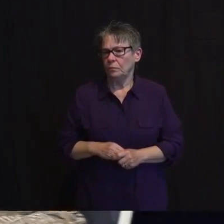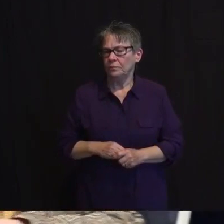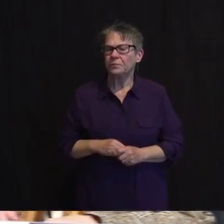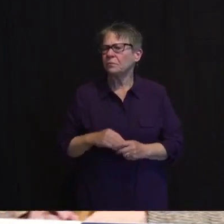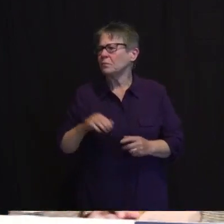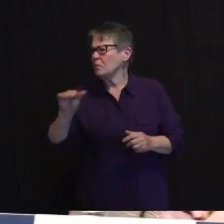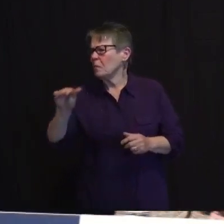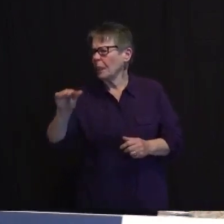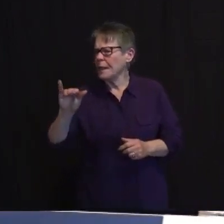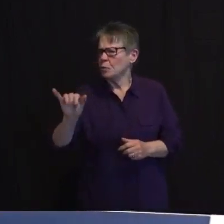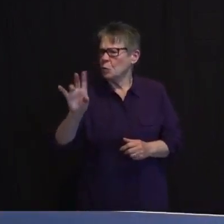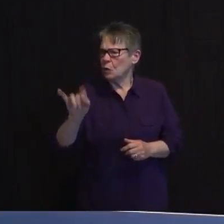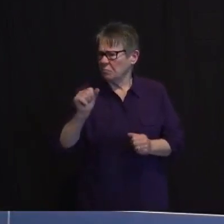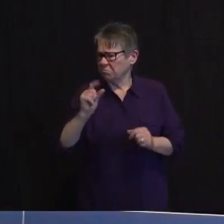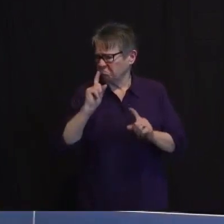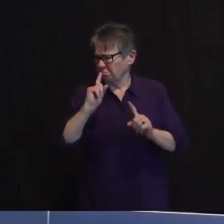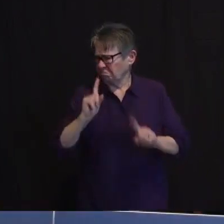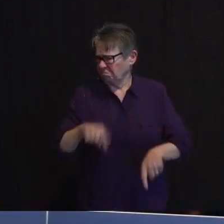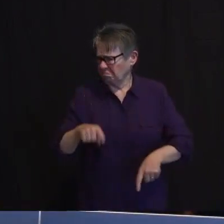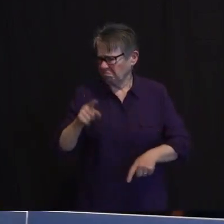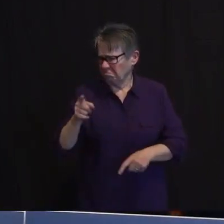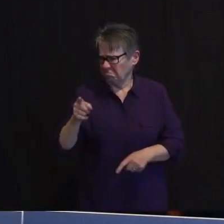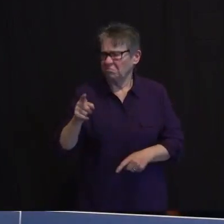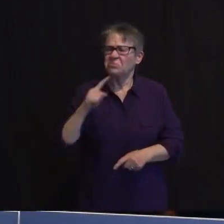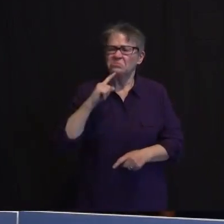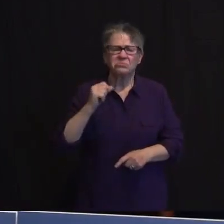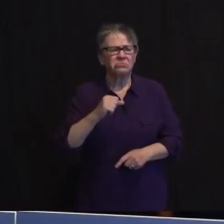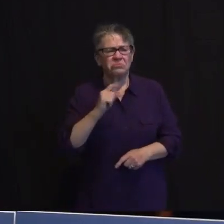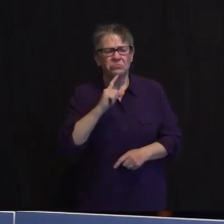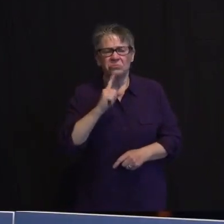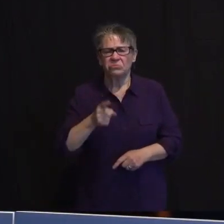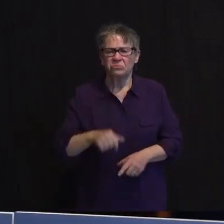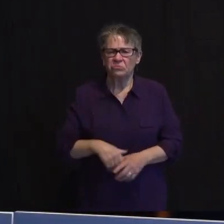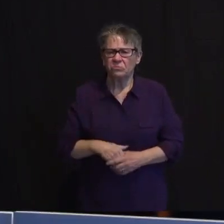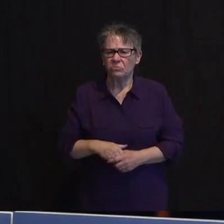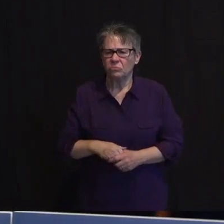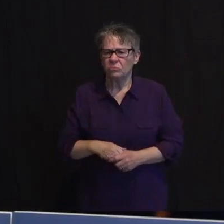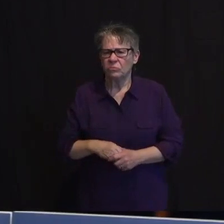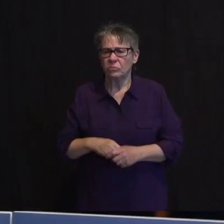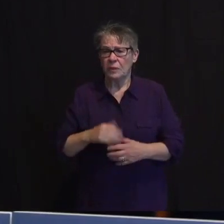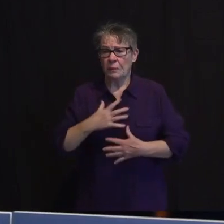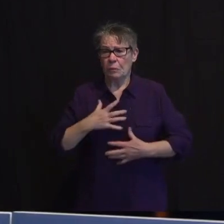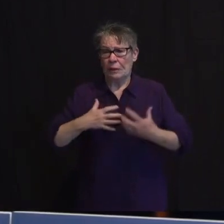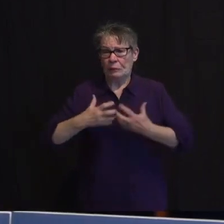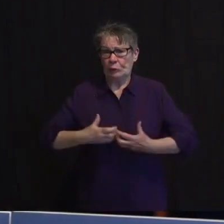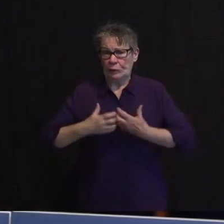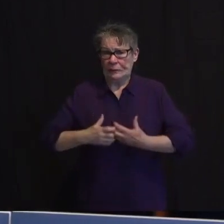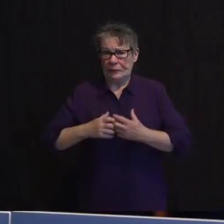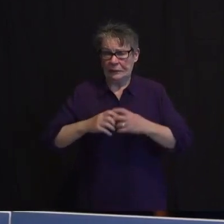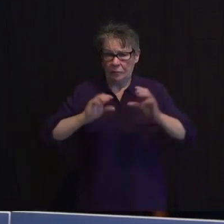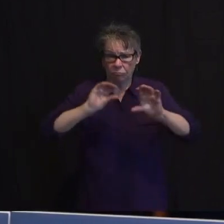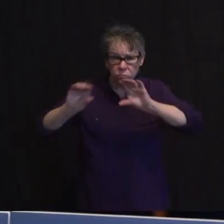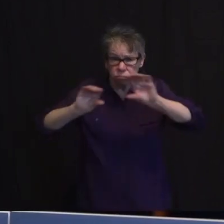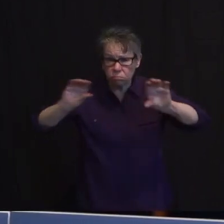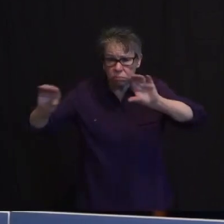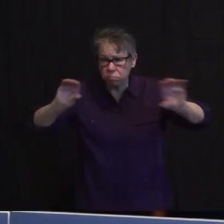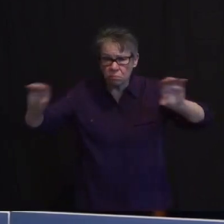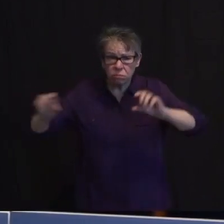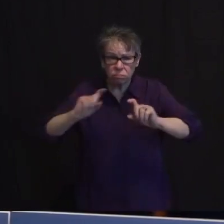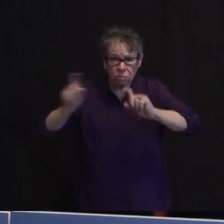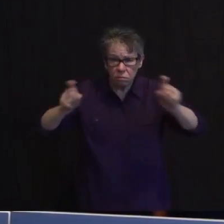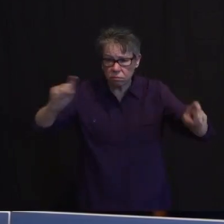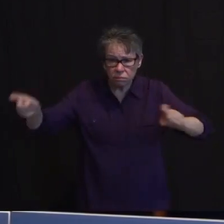allocation guidelines, they would only come into effect if not only all traditional ventilators are in use,